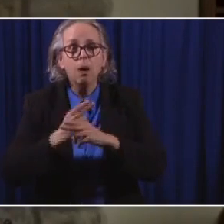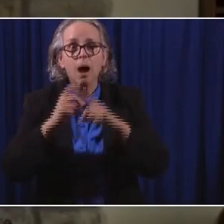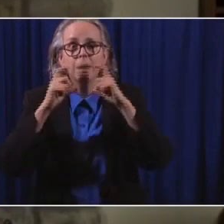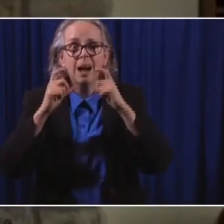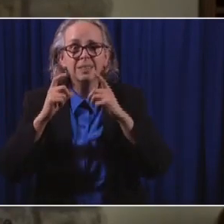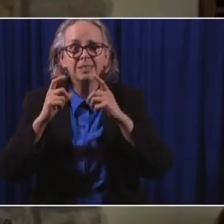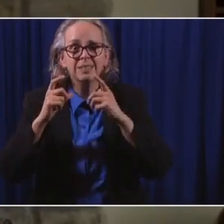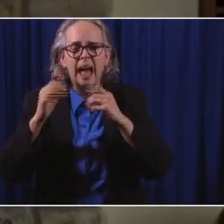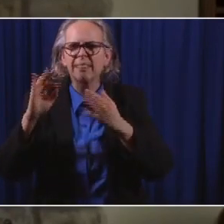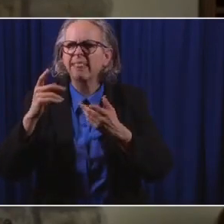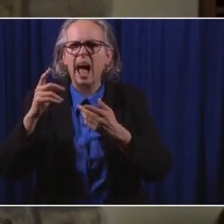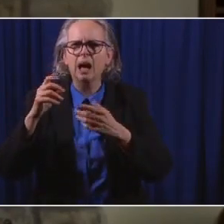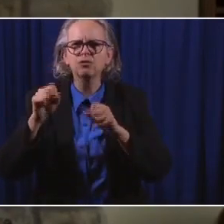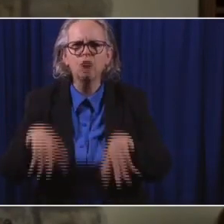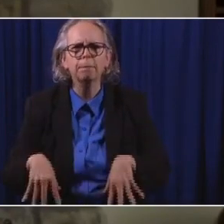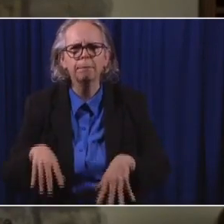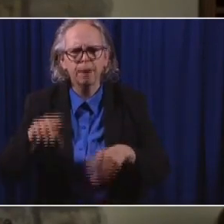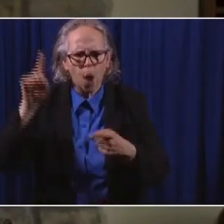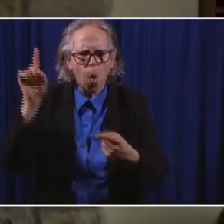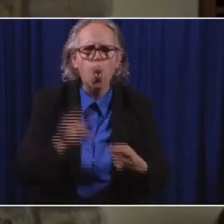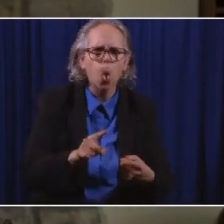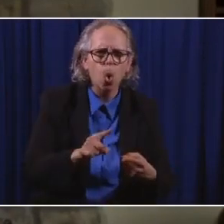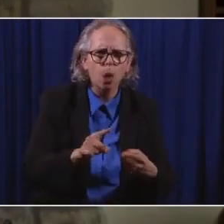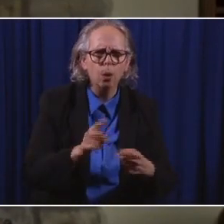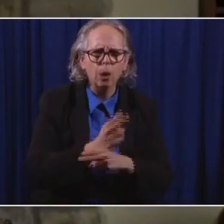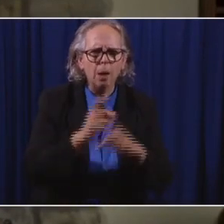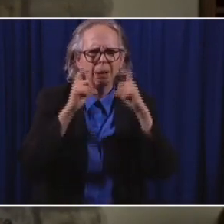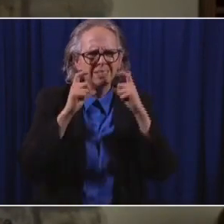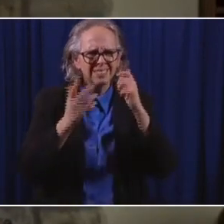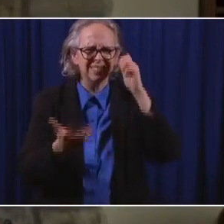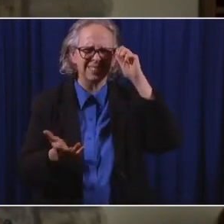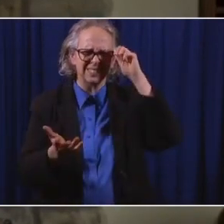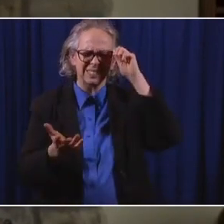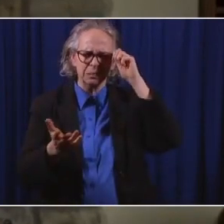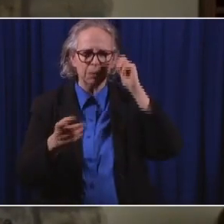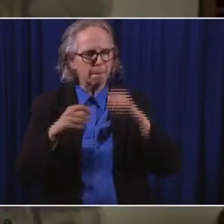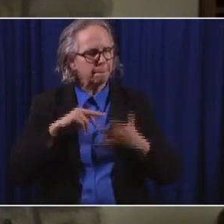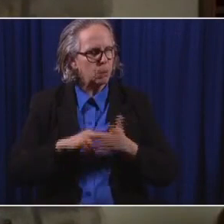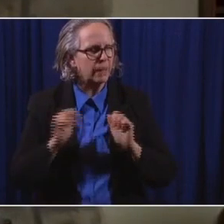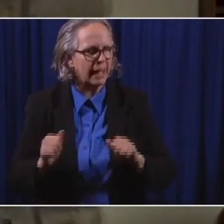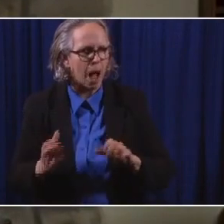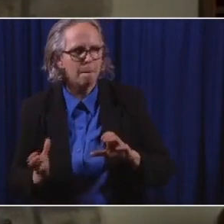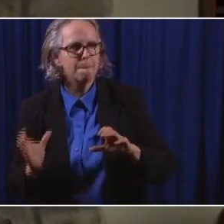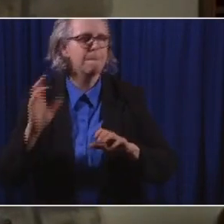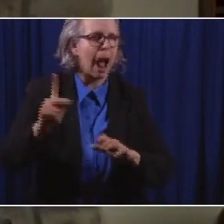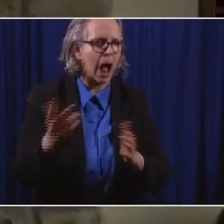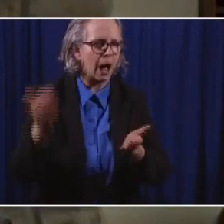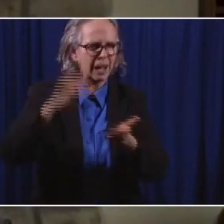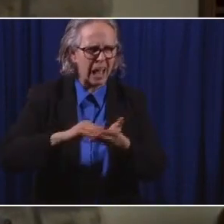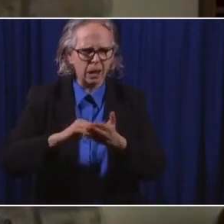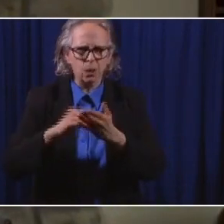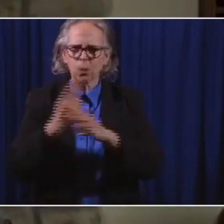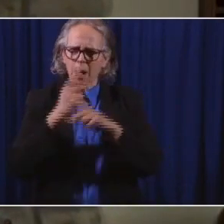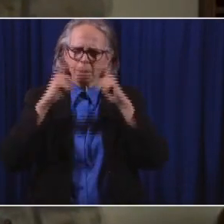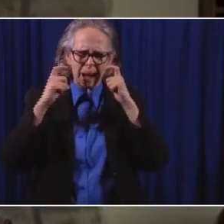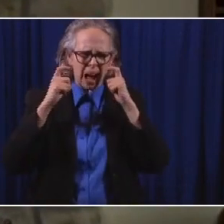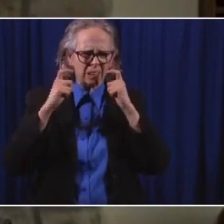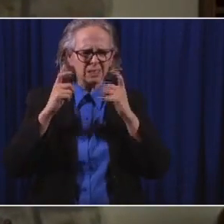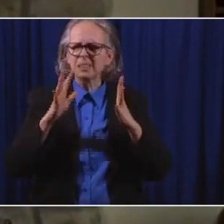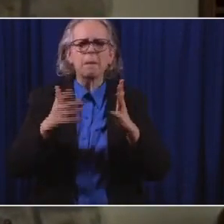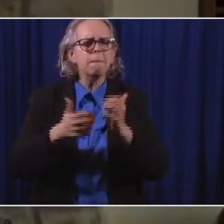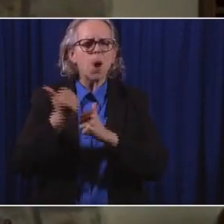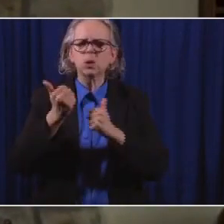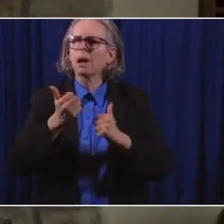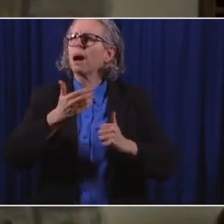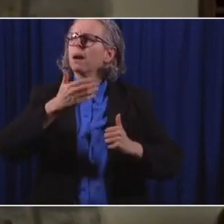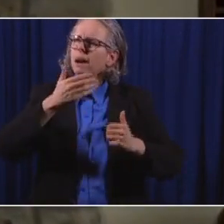again. And that is the most effective, the most efficient, and frankly, the only way